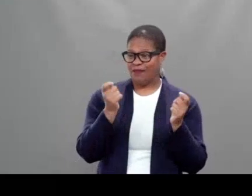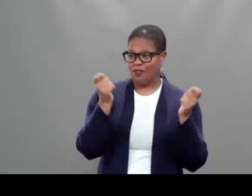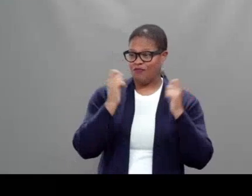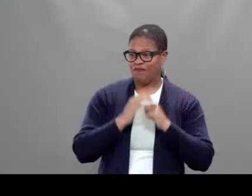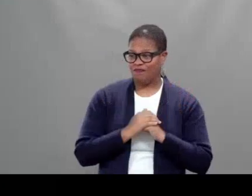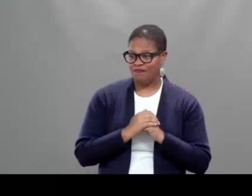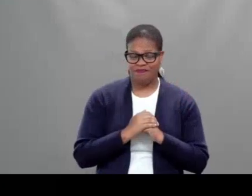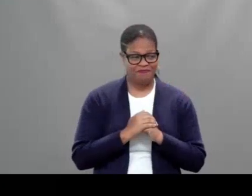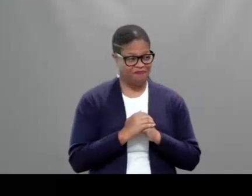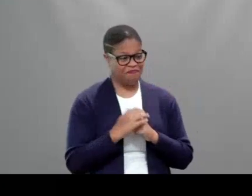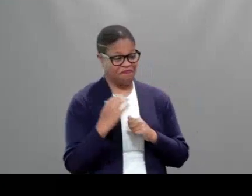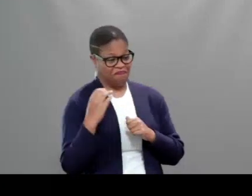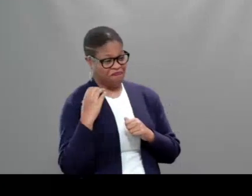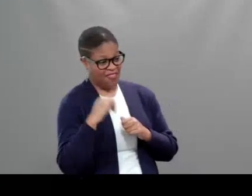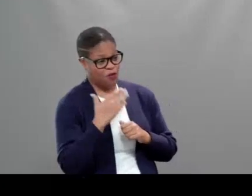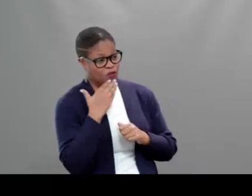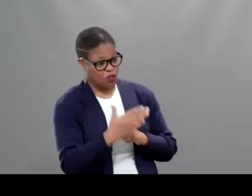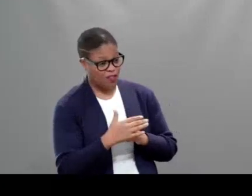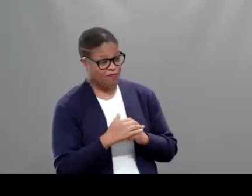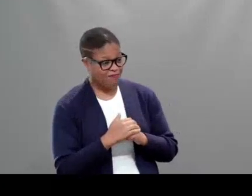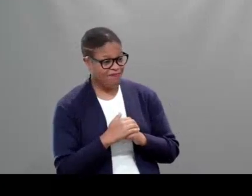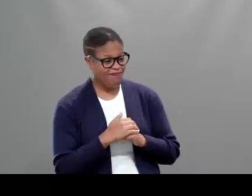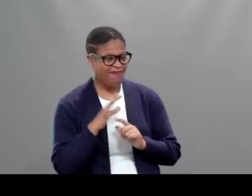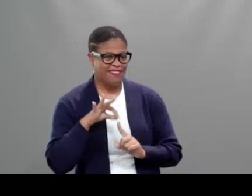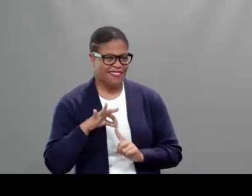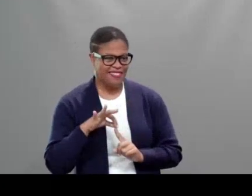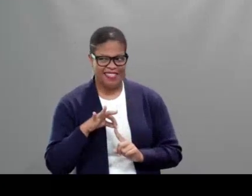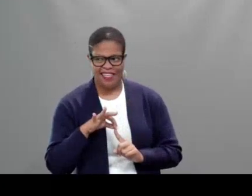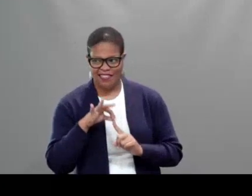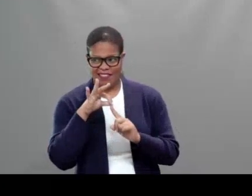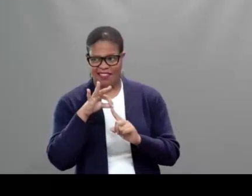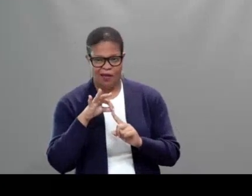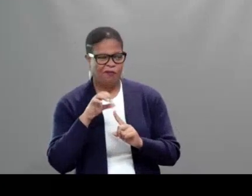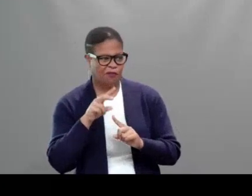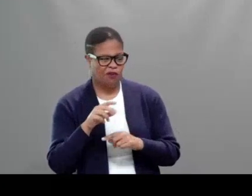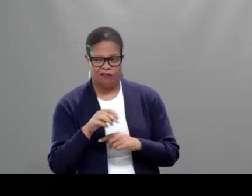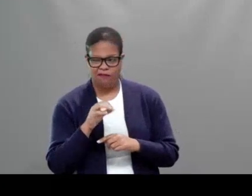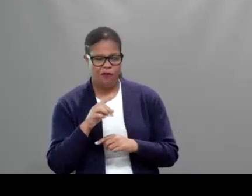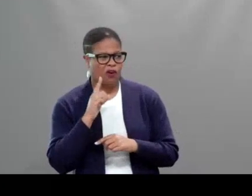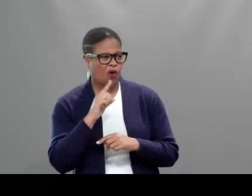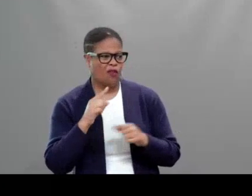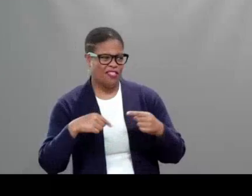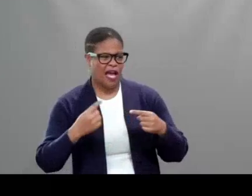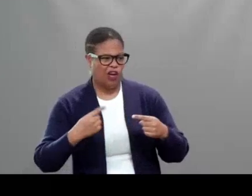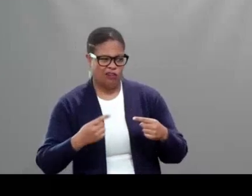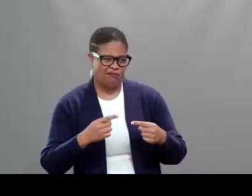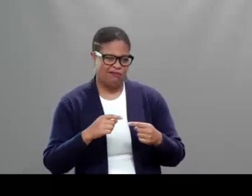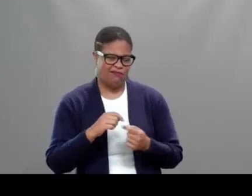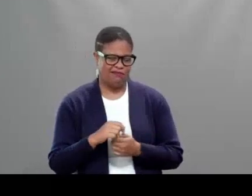celebrations. Well, those are good. except for the damaged tire.